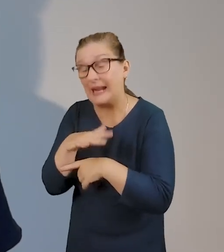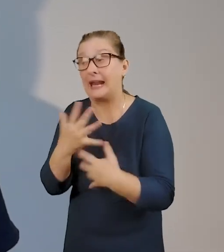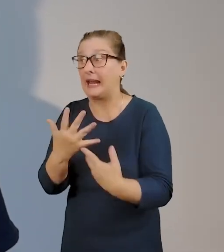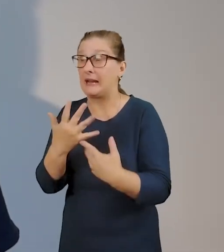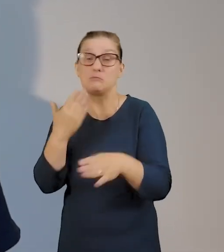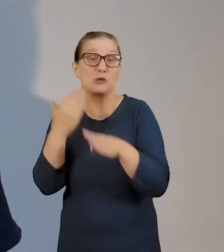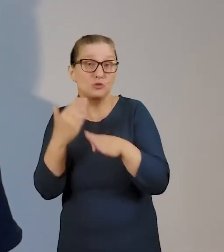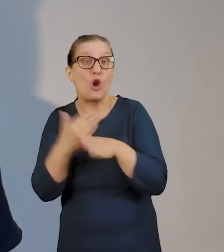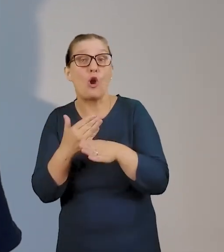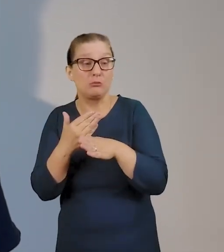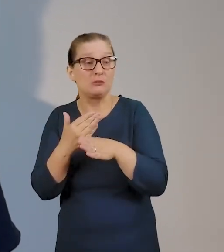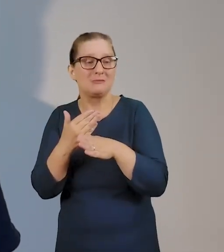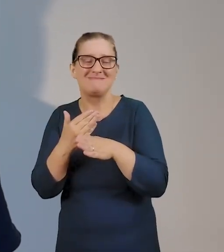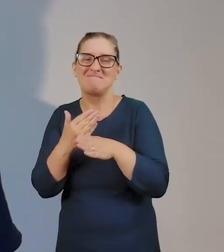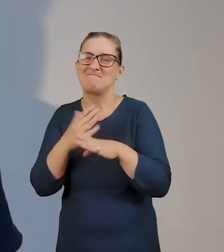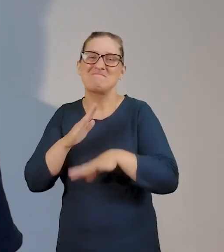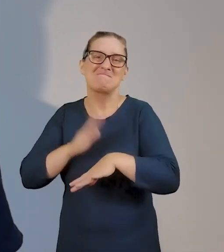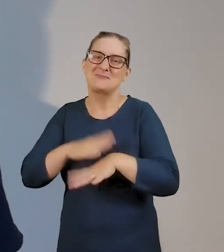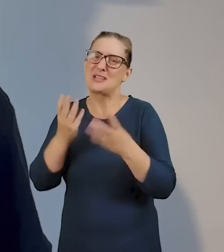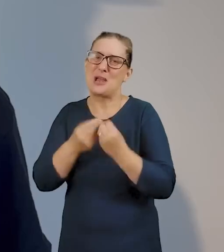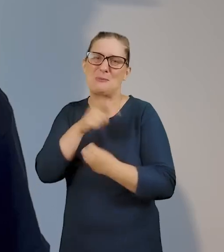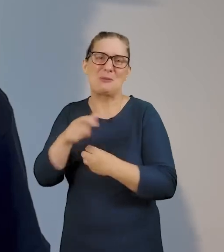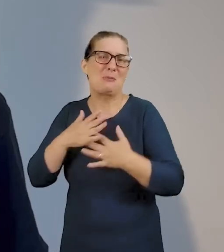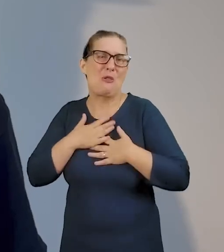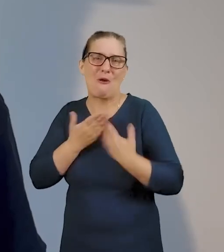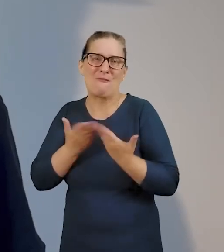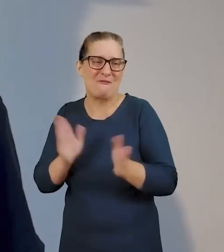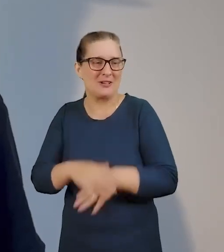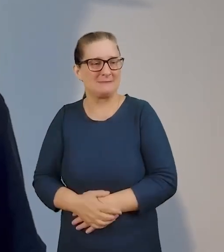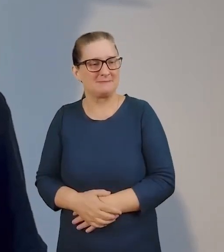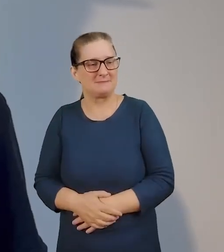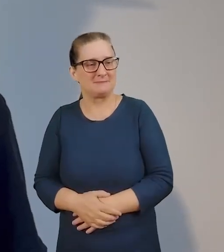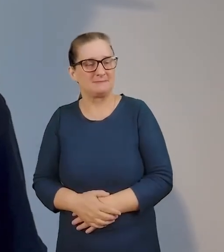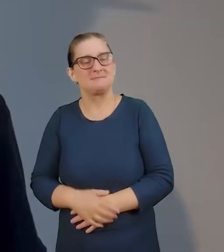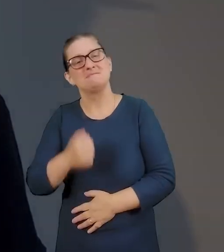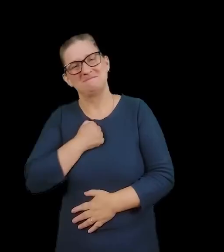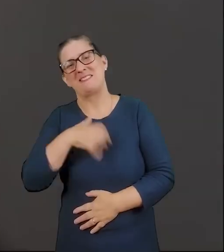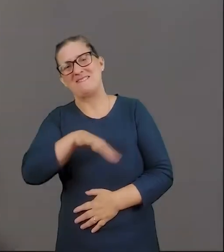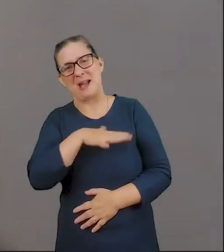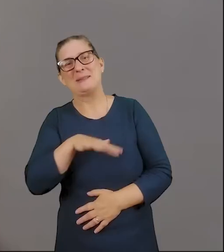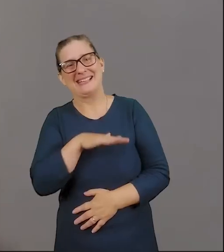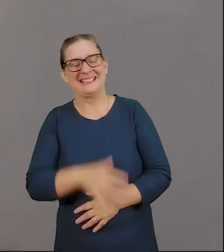family, my job, just quality time with the people I love.